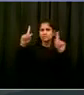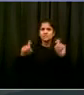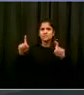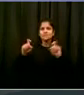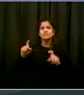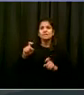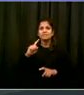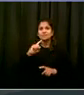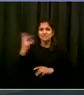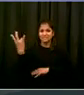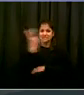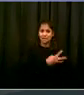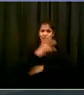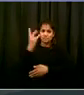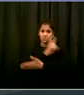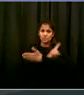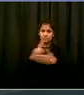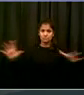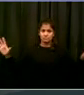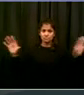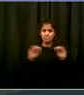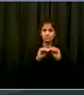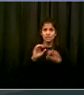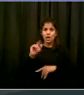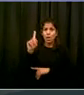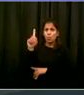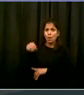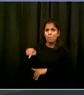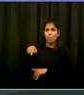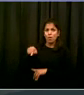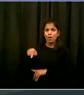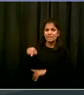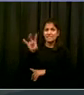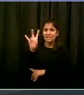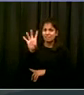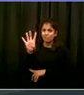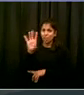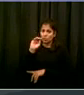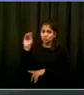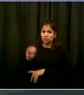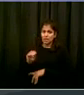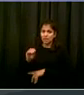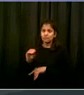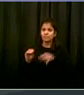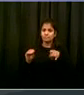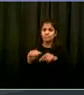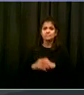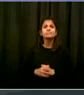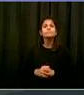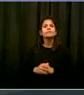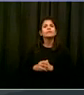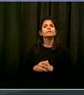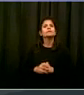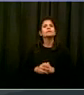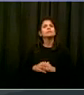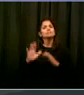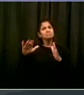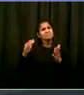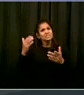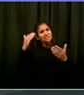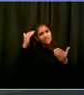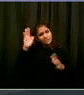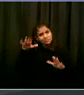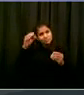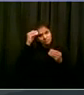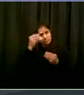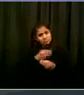citywide, today's report is 1.74%. So again, many, many parts of the city continue to do well,